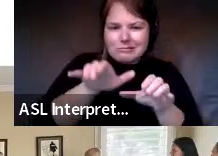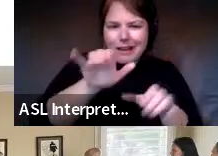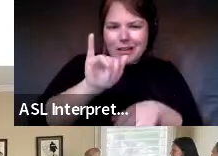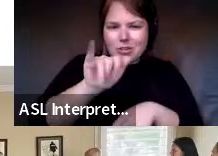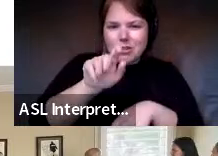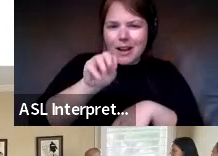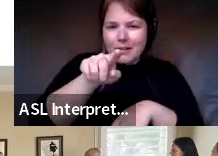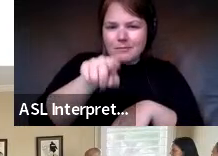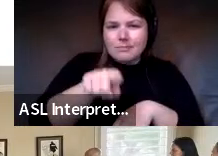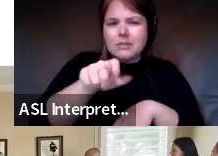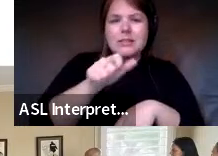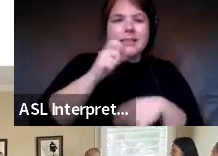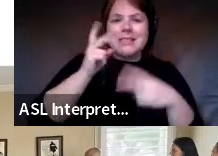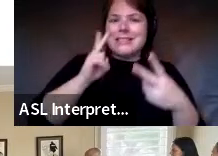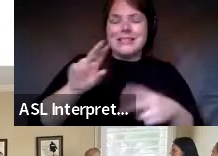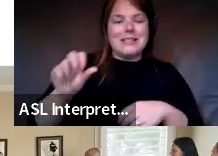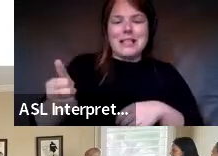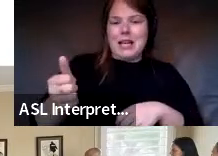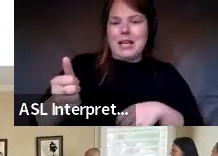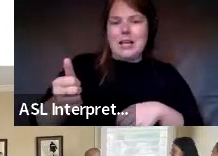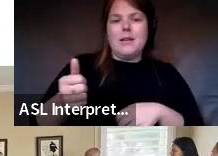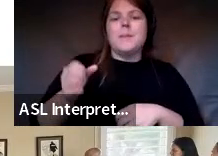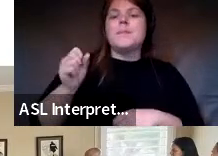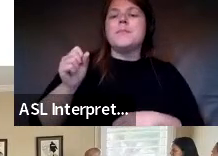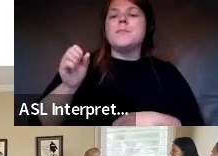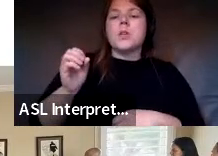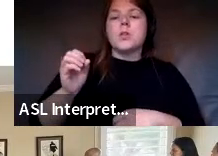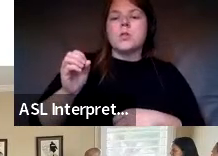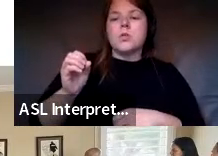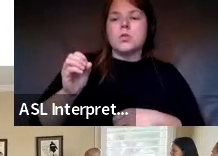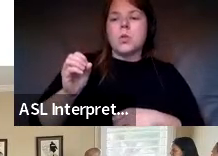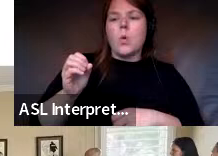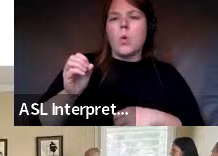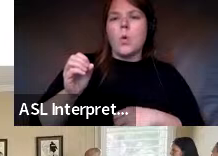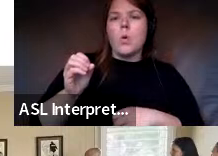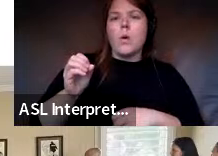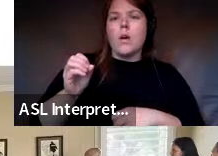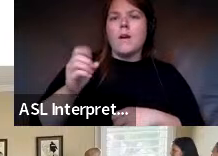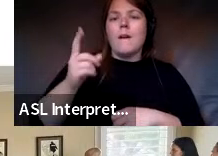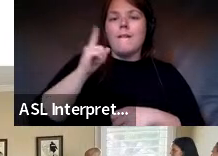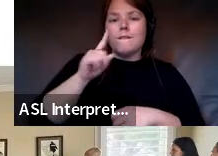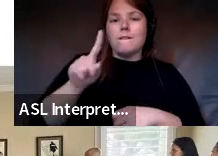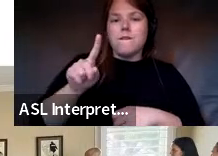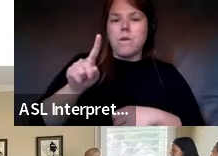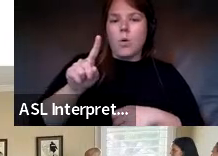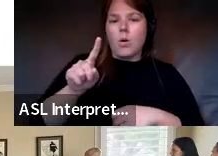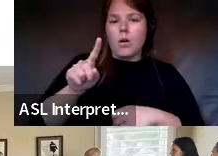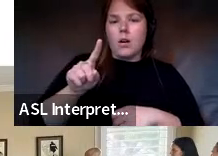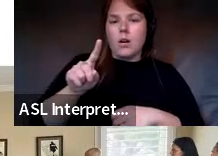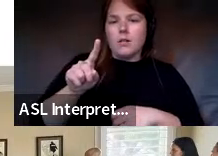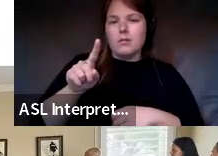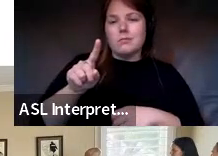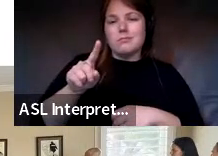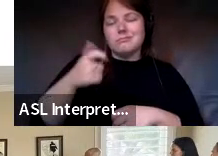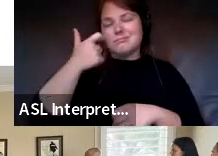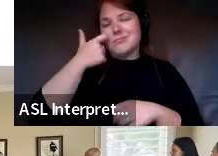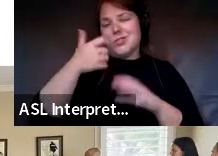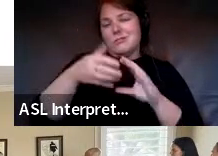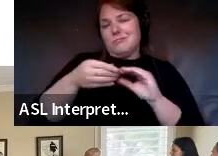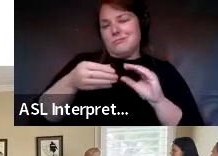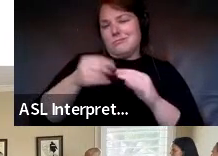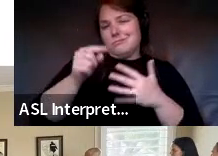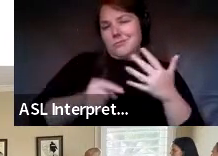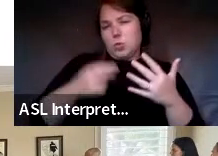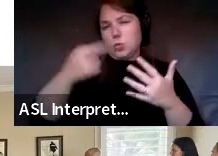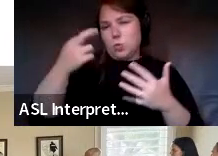I didn't see that, and so for those reasons, I